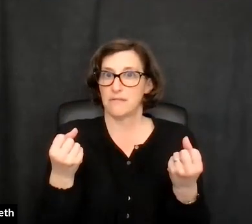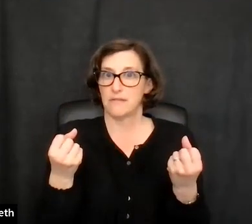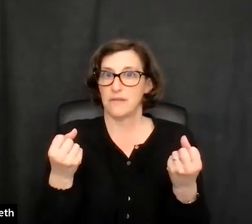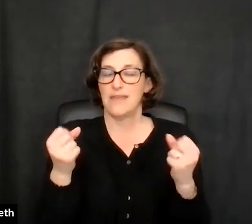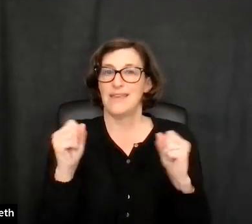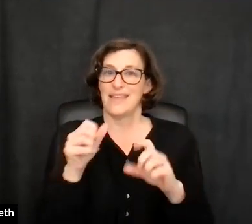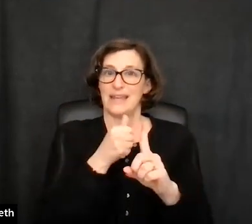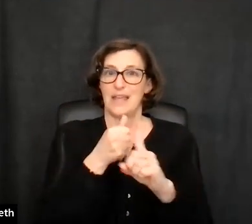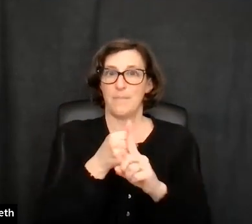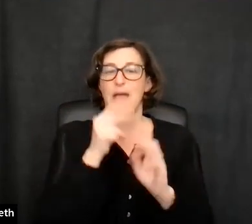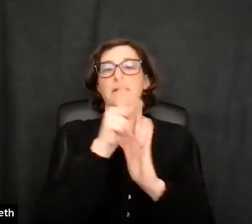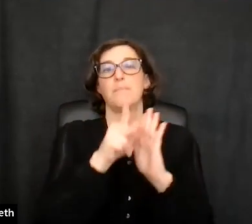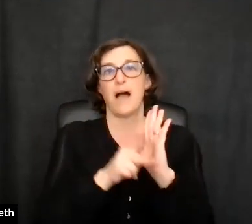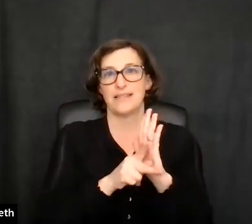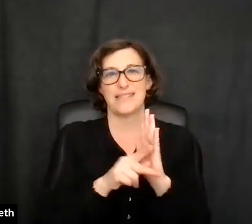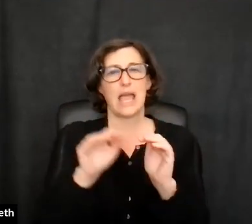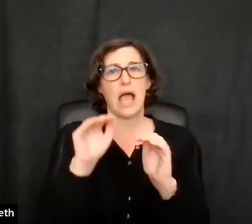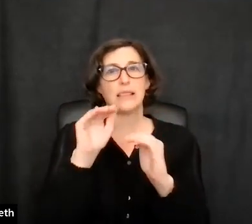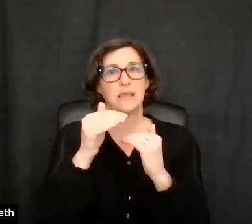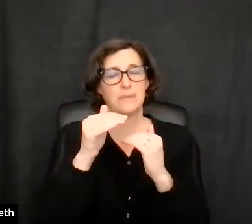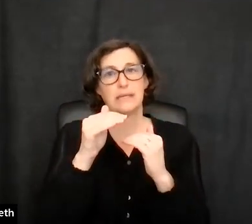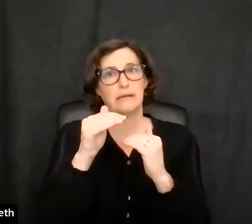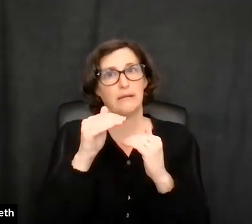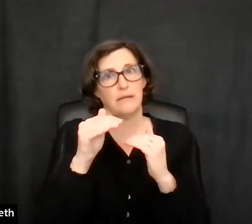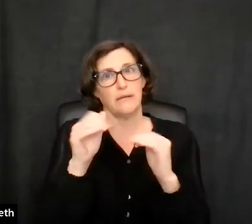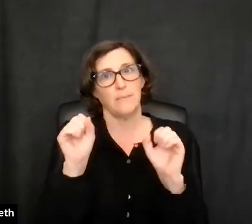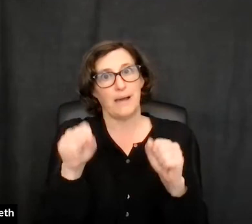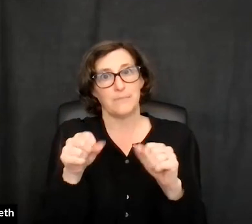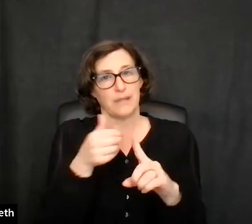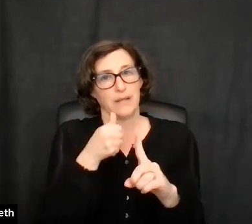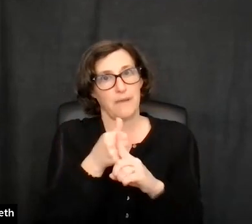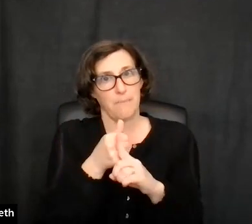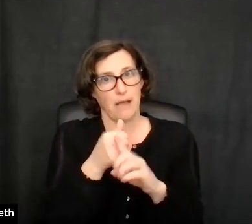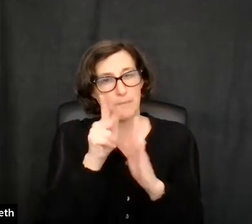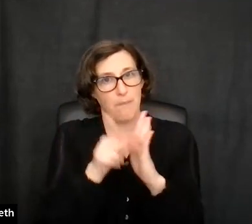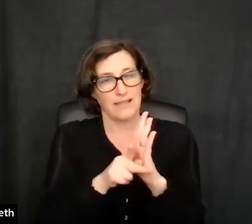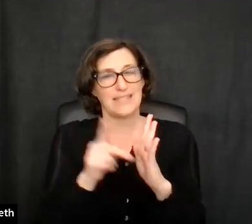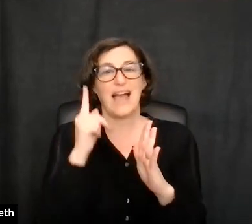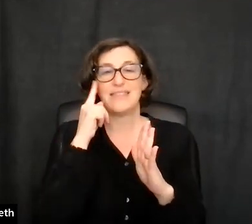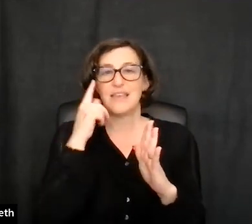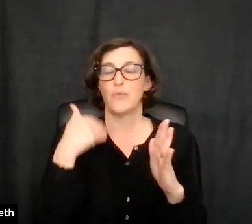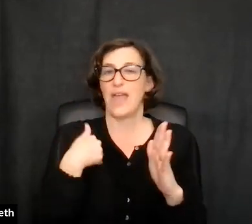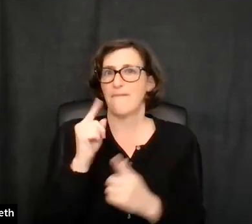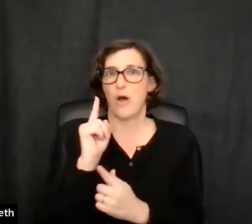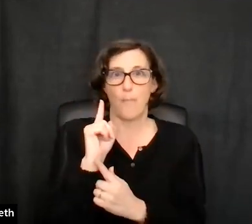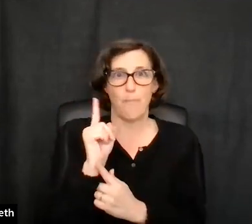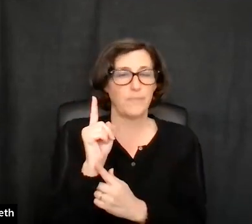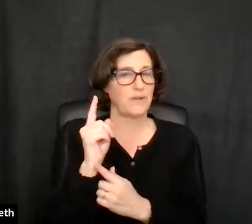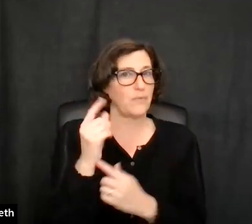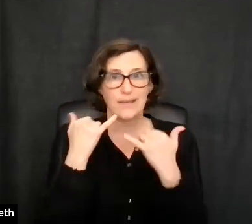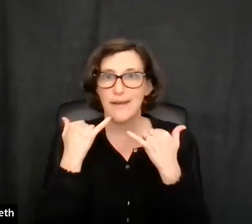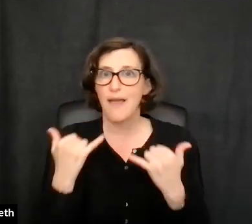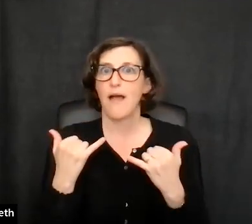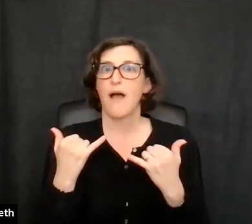can affect policy to the very limited extent that it does, I think we do have a moment right now